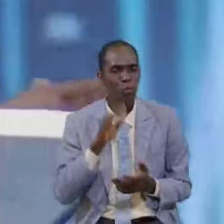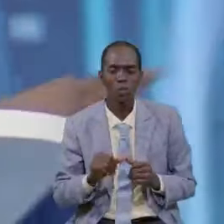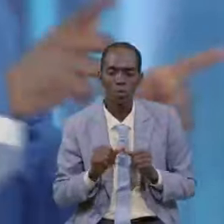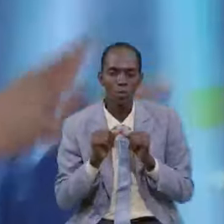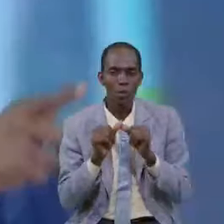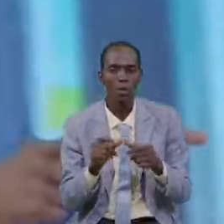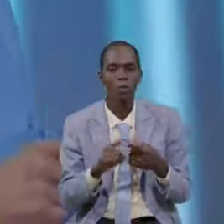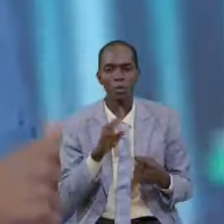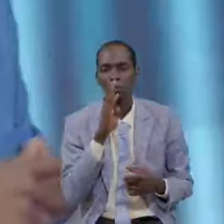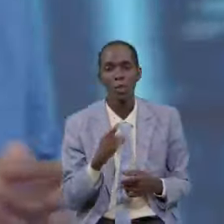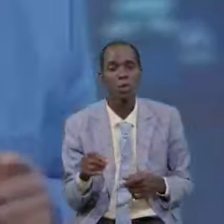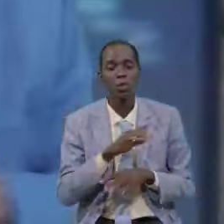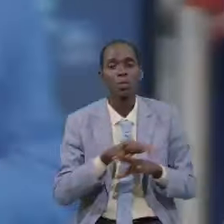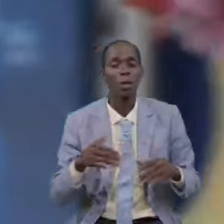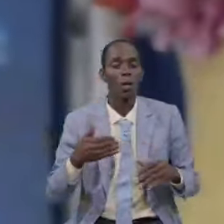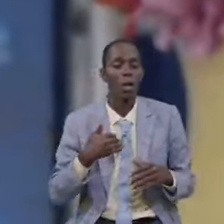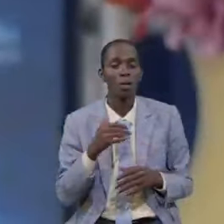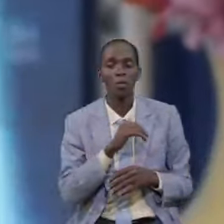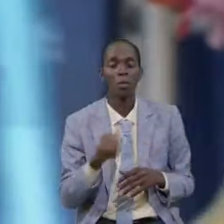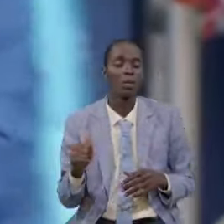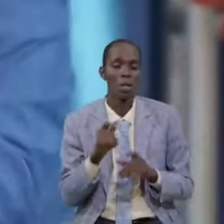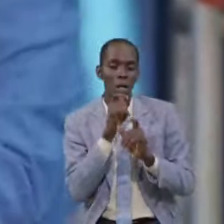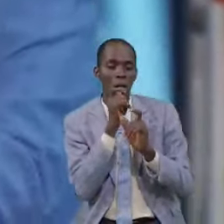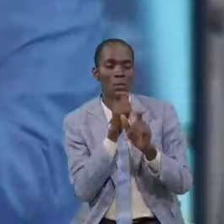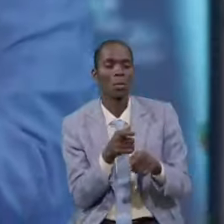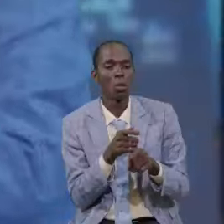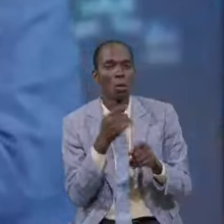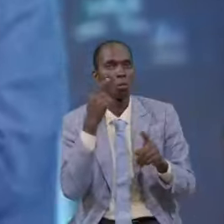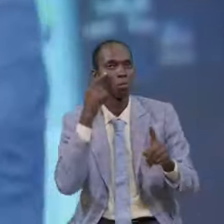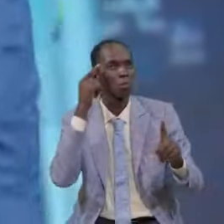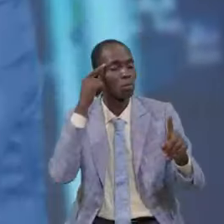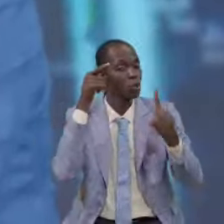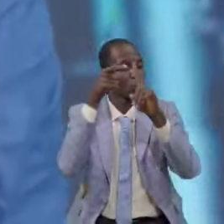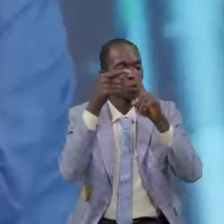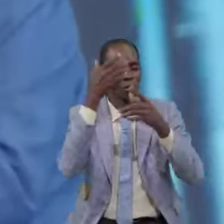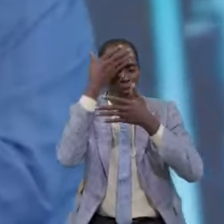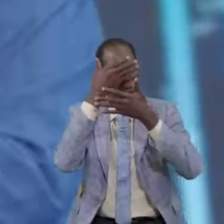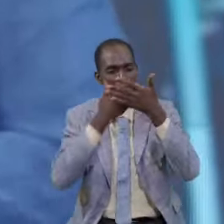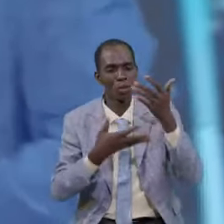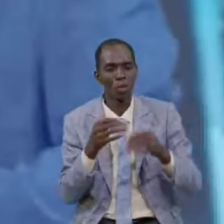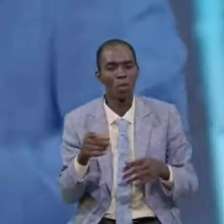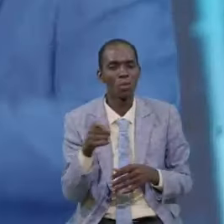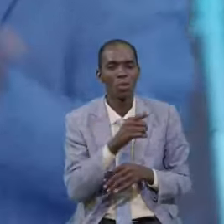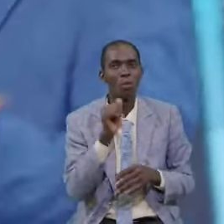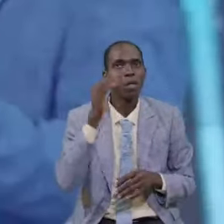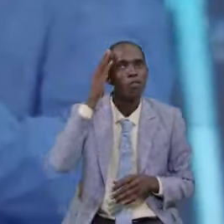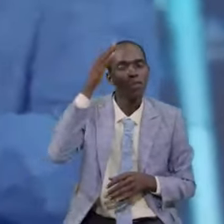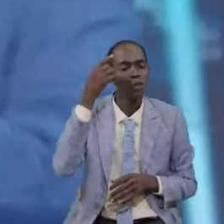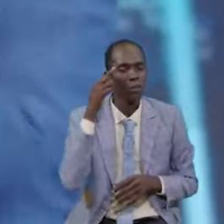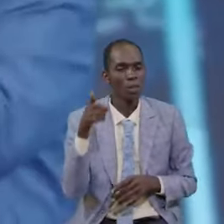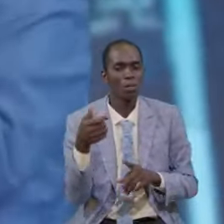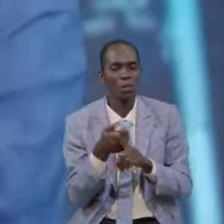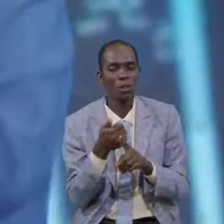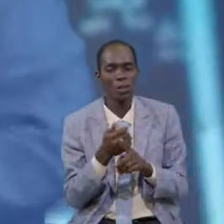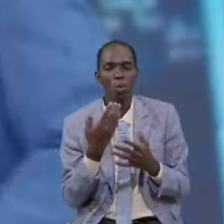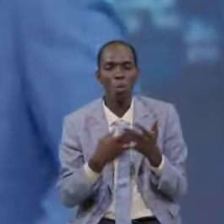them, a goal ahead of them, a destination ahead of them, an achievement ahead of them, a